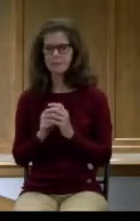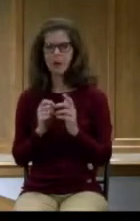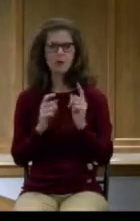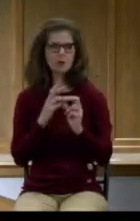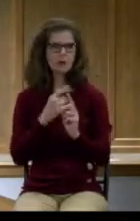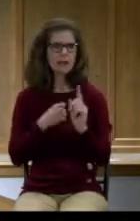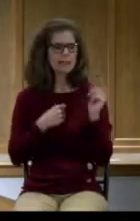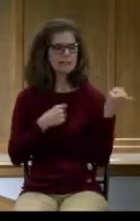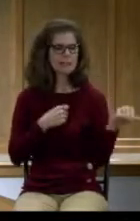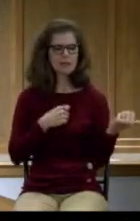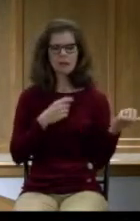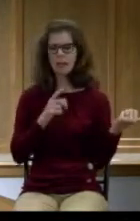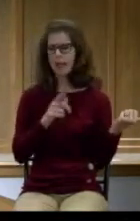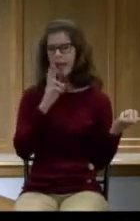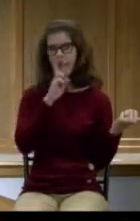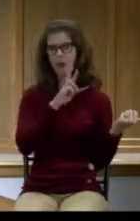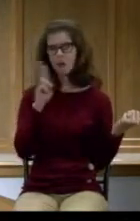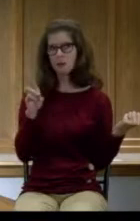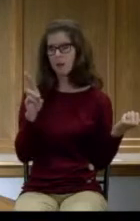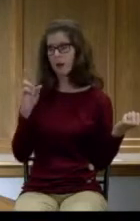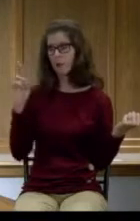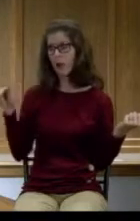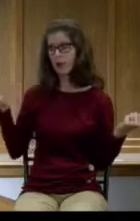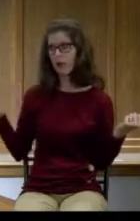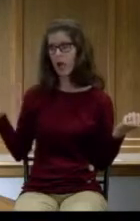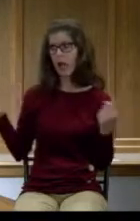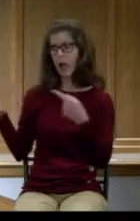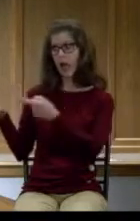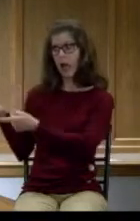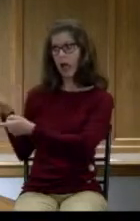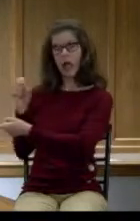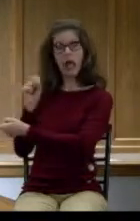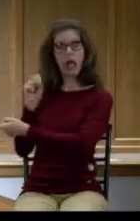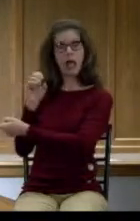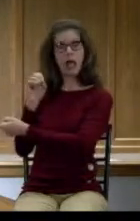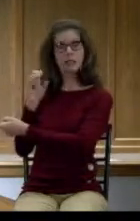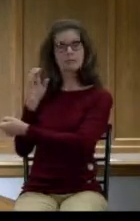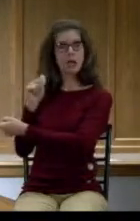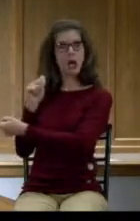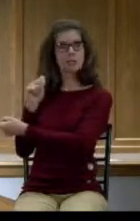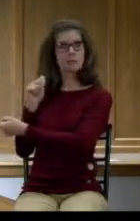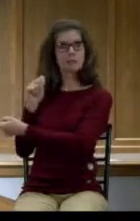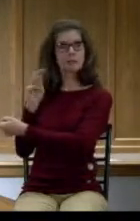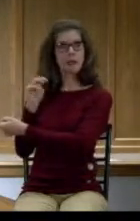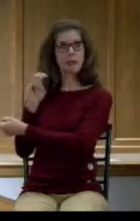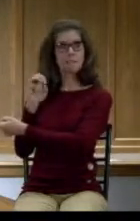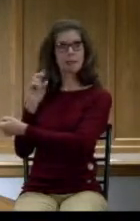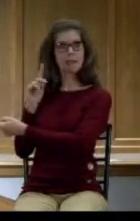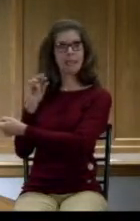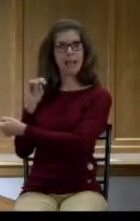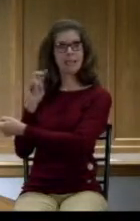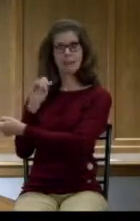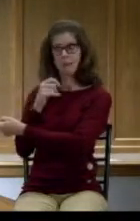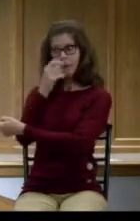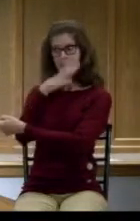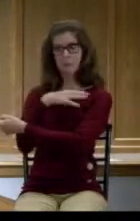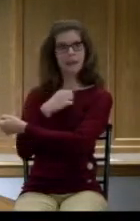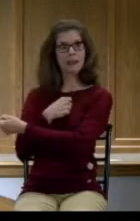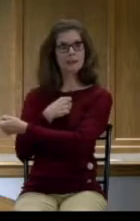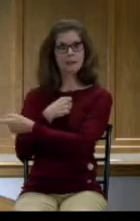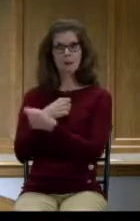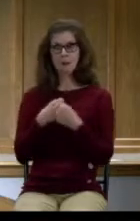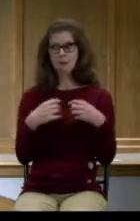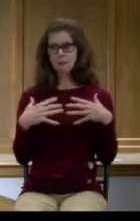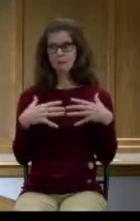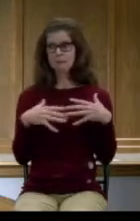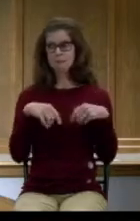look to my right, and Scott McKnight is sitting right there. And so I get nervous, like, oh man,